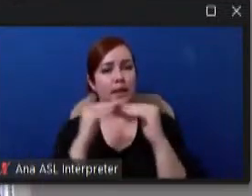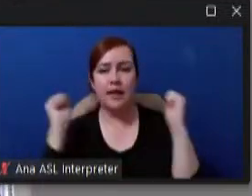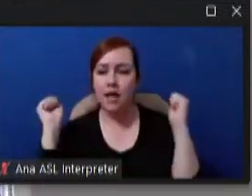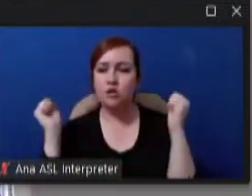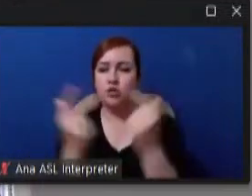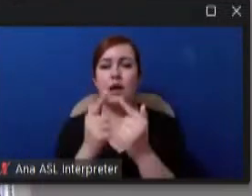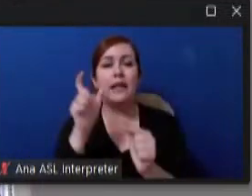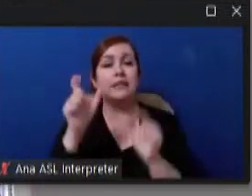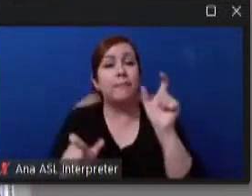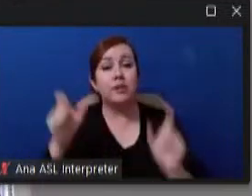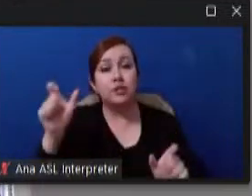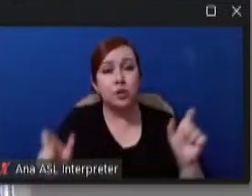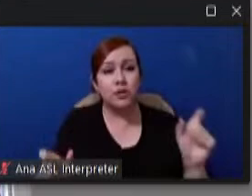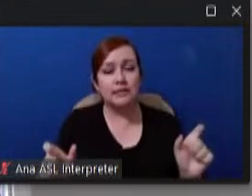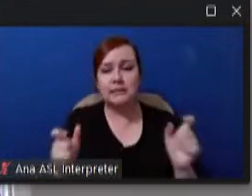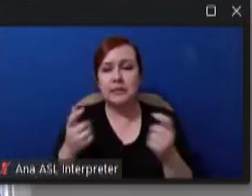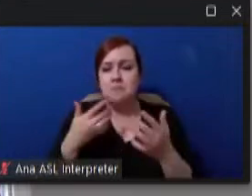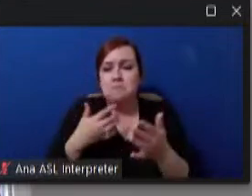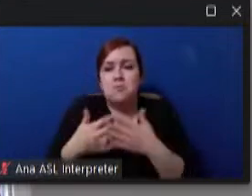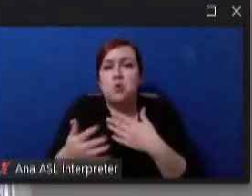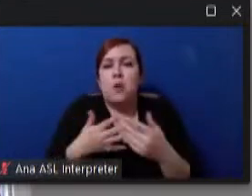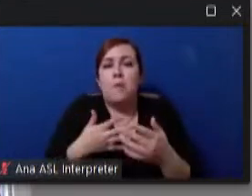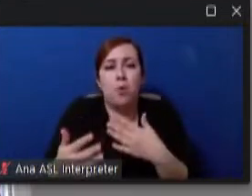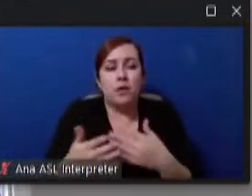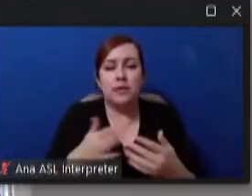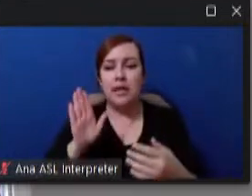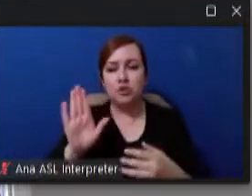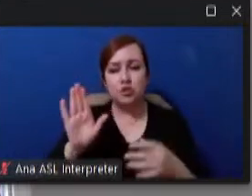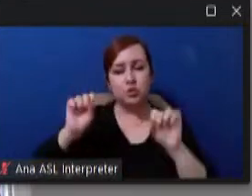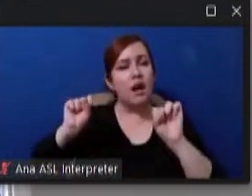should be equal for all individuals,